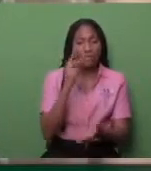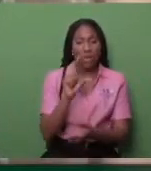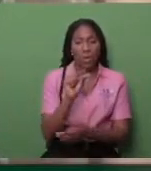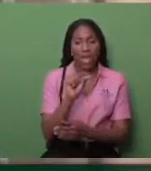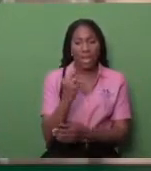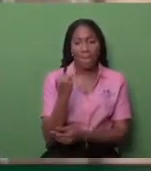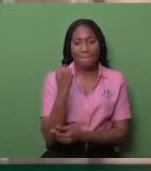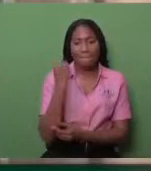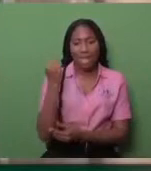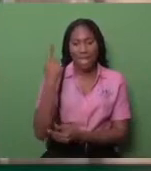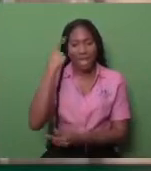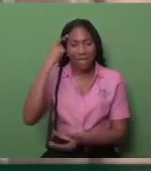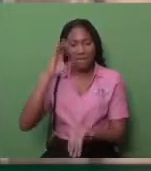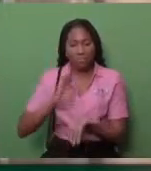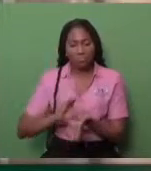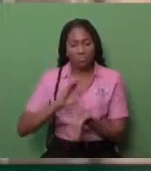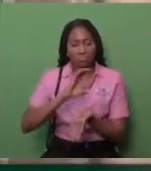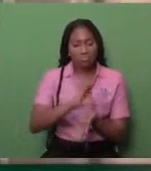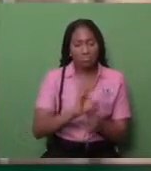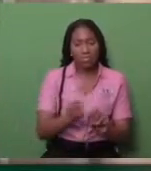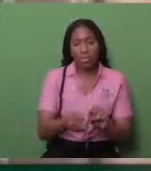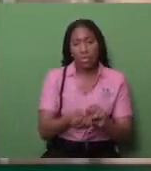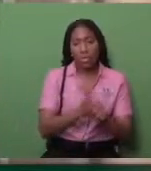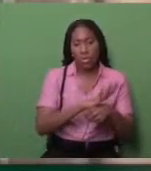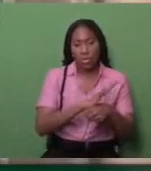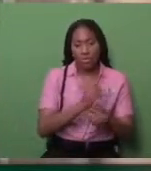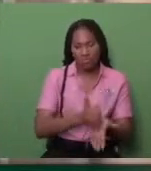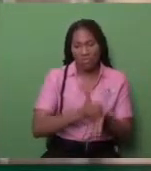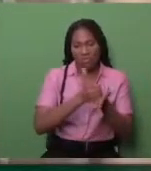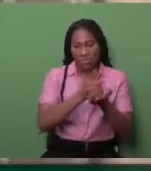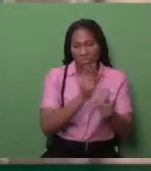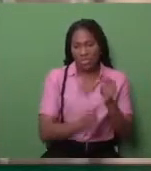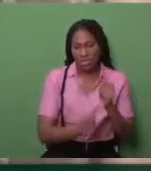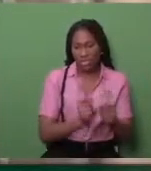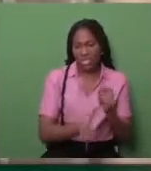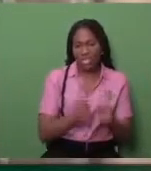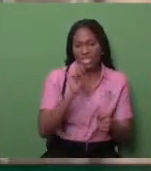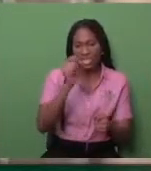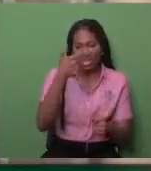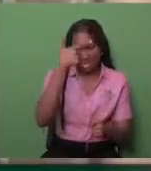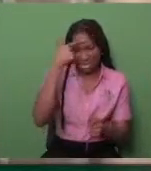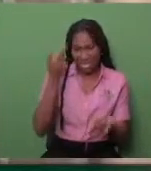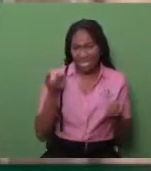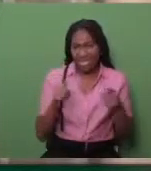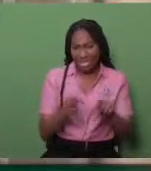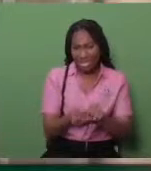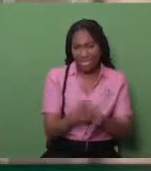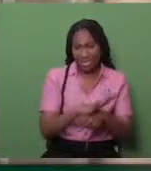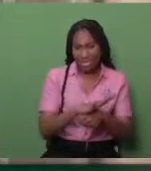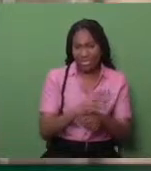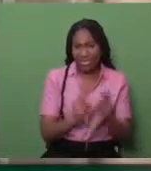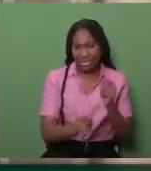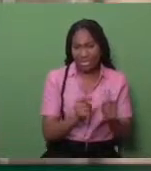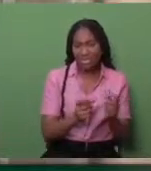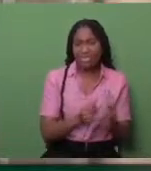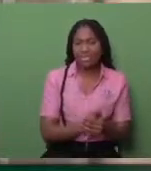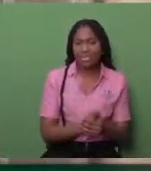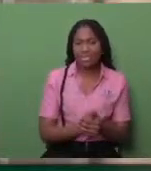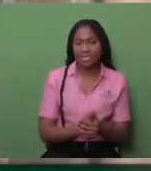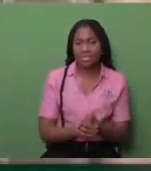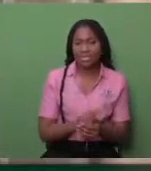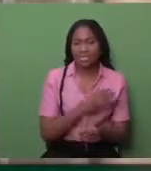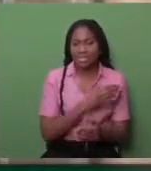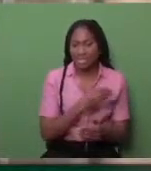Trinidad and Tobago COVID-19 Emergency Response Project to respond to the COVID-19 pandemic and strengthen national